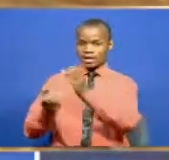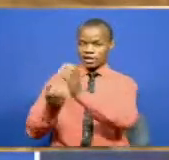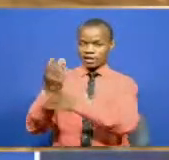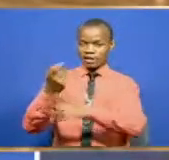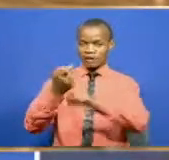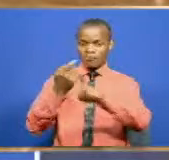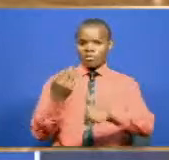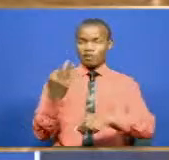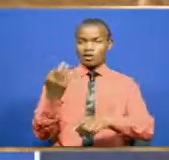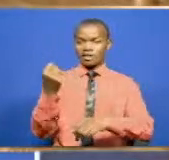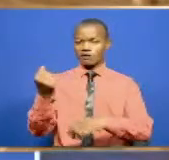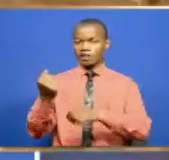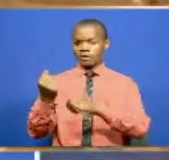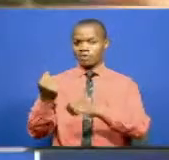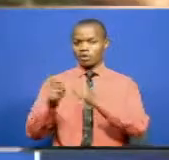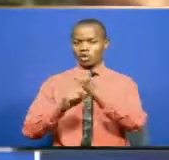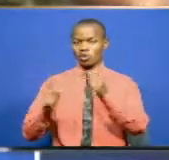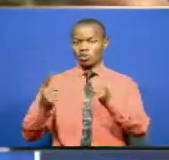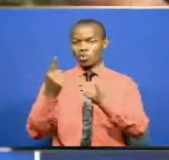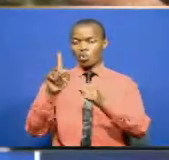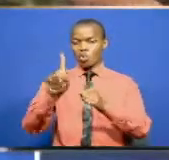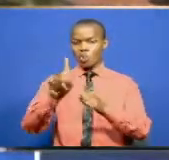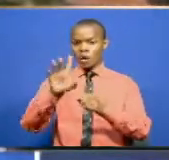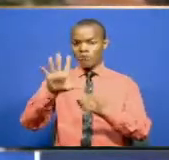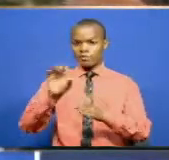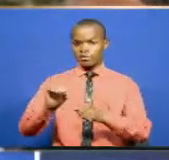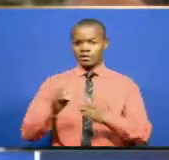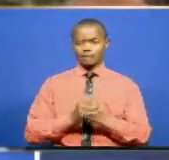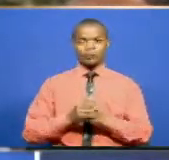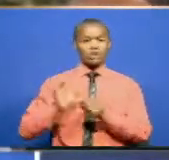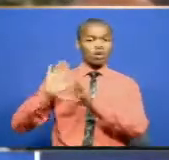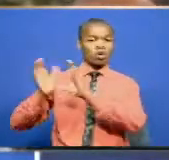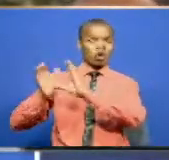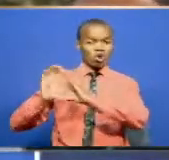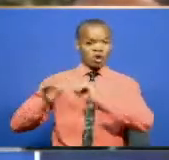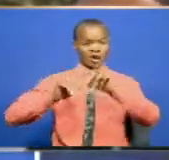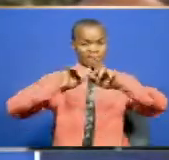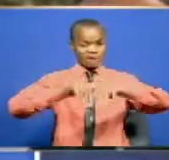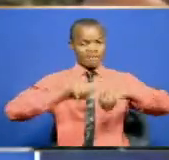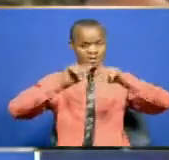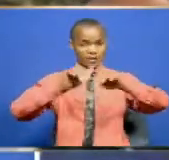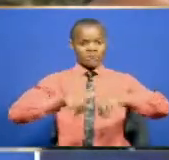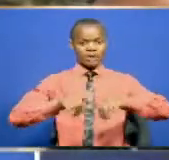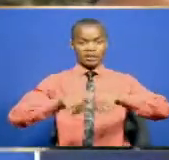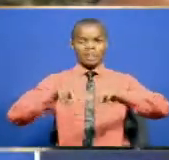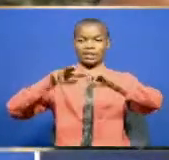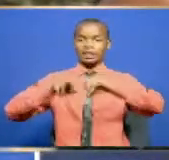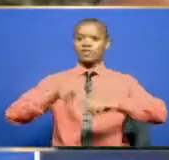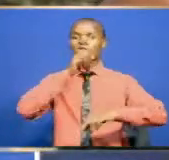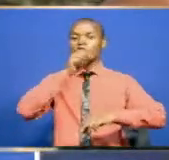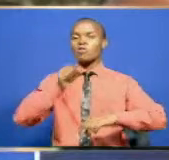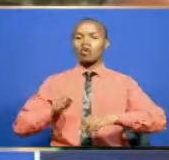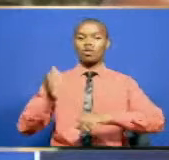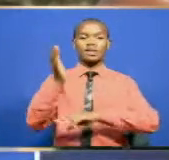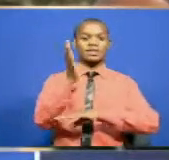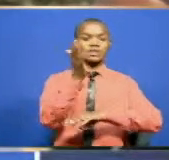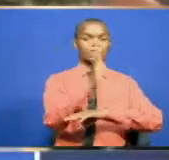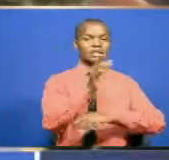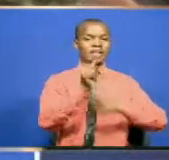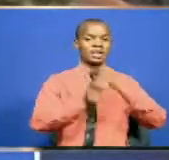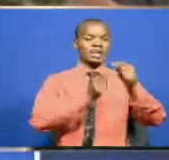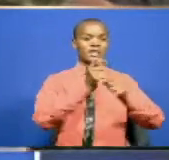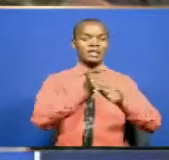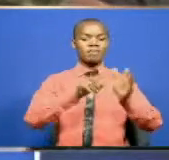nuts per tree to 150. Coconut farming has been relying on old trees, varieties that have very low